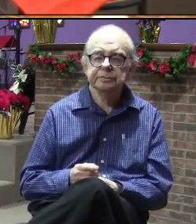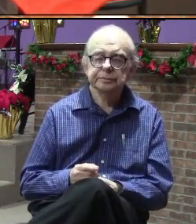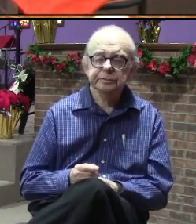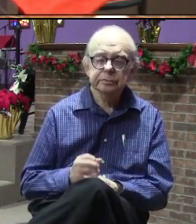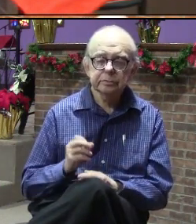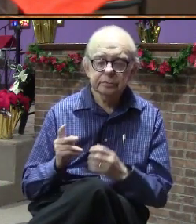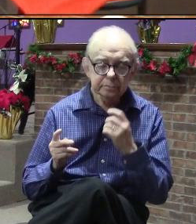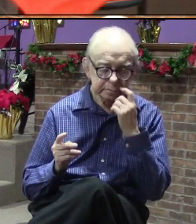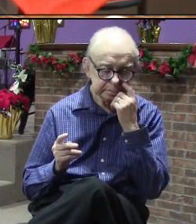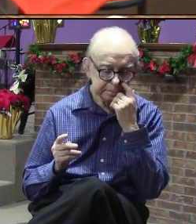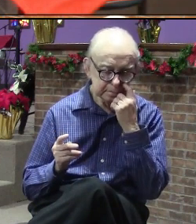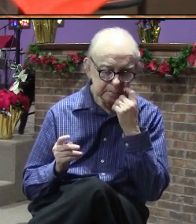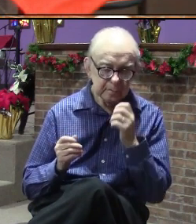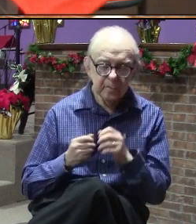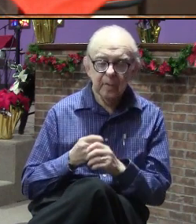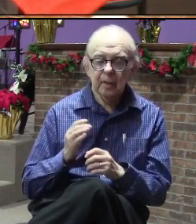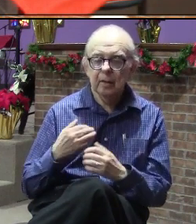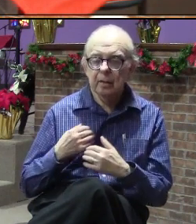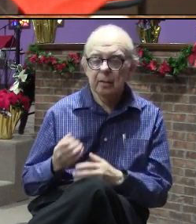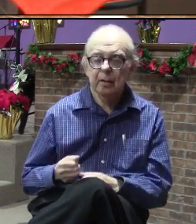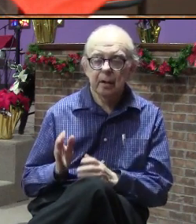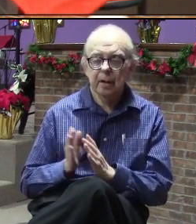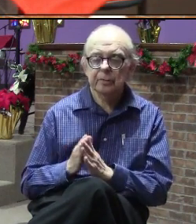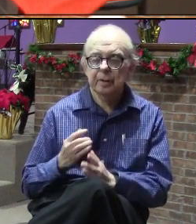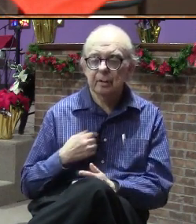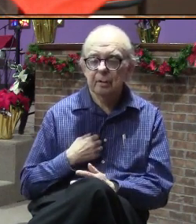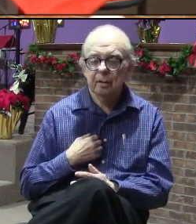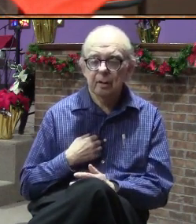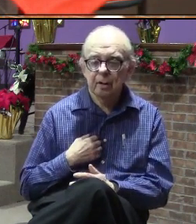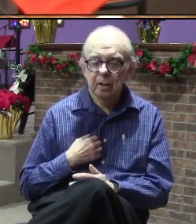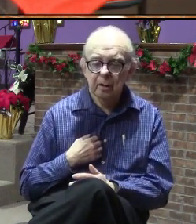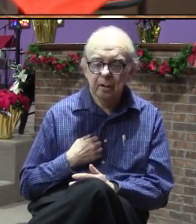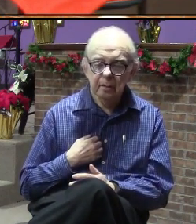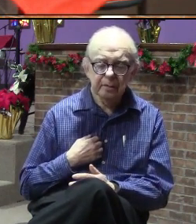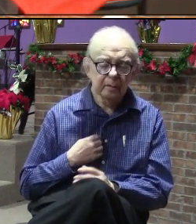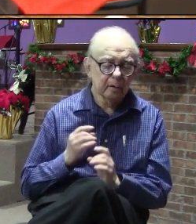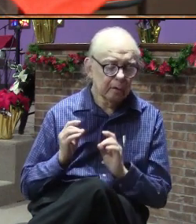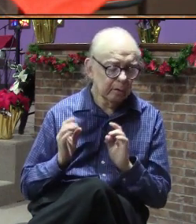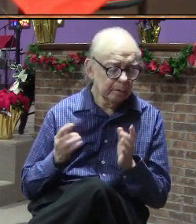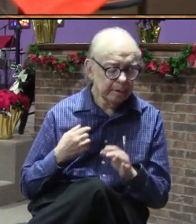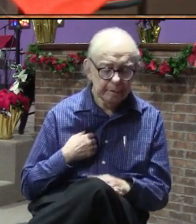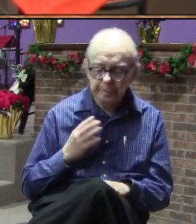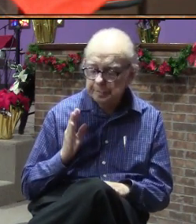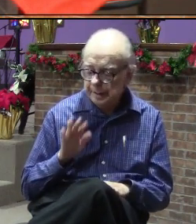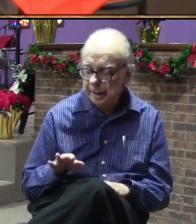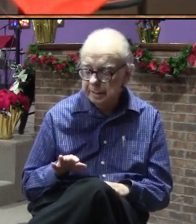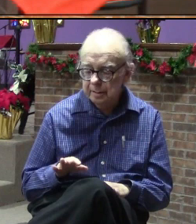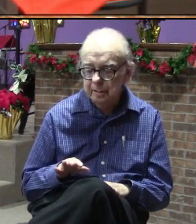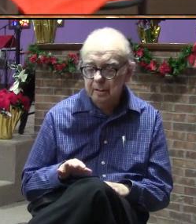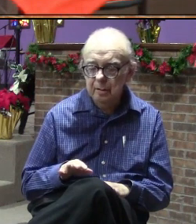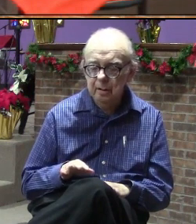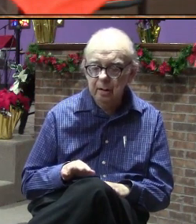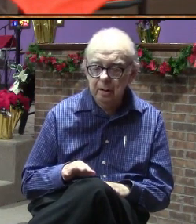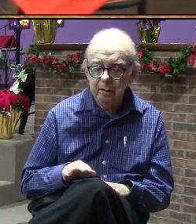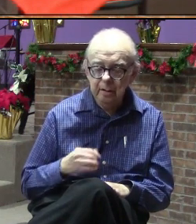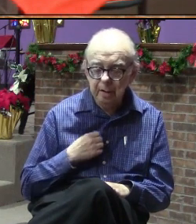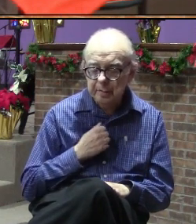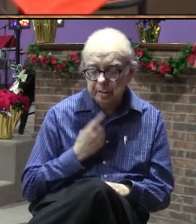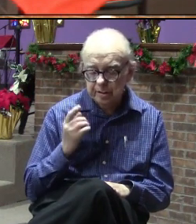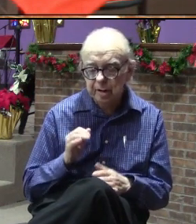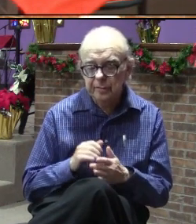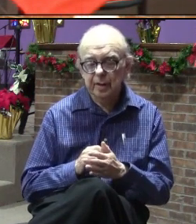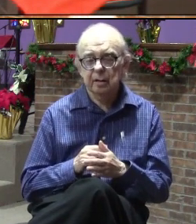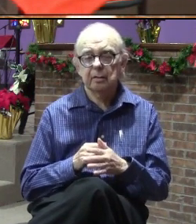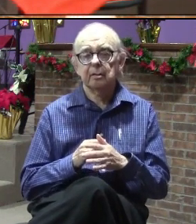Okay? Everybody asked me, and I'm terrible. I understand this, okay? I really am, and I apologize.